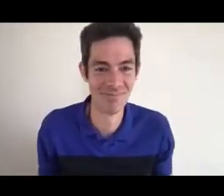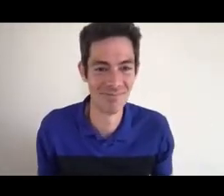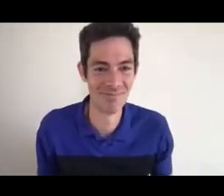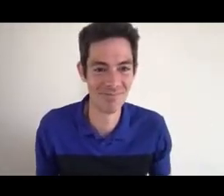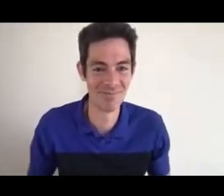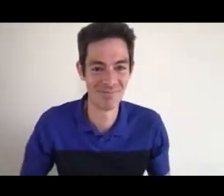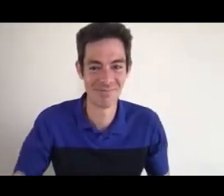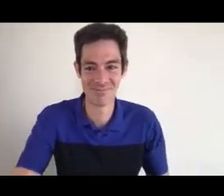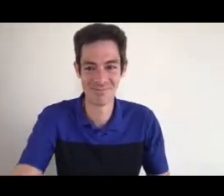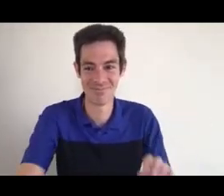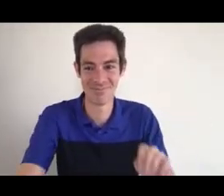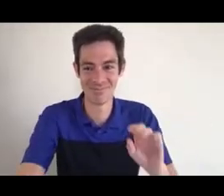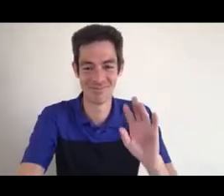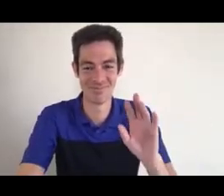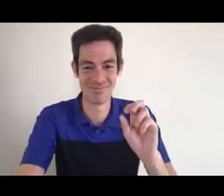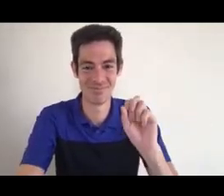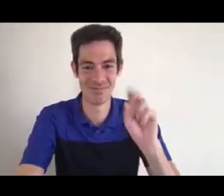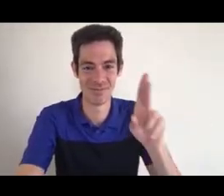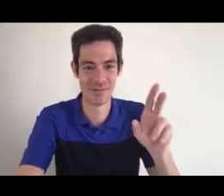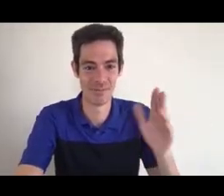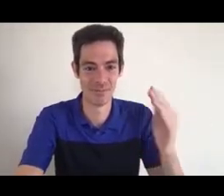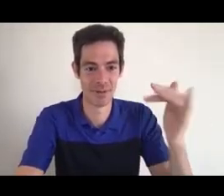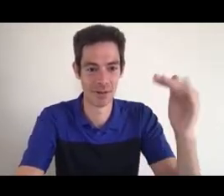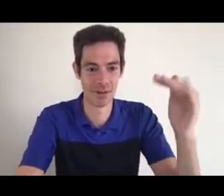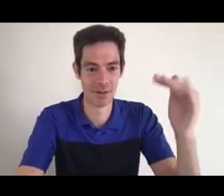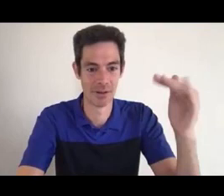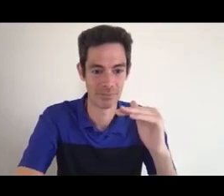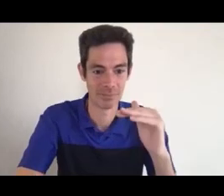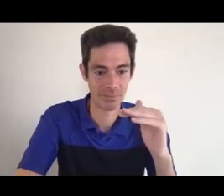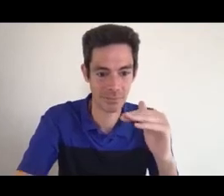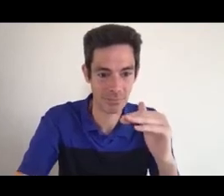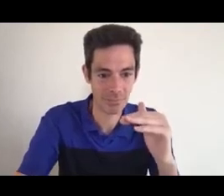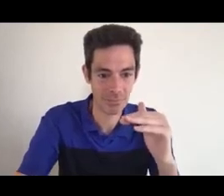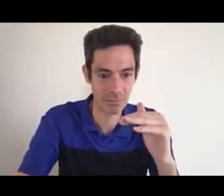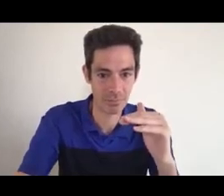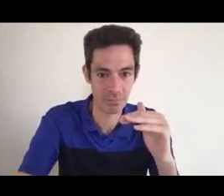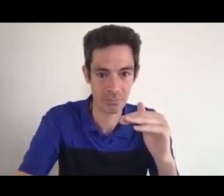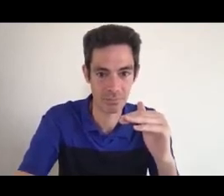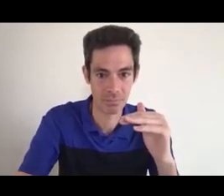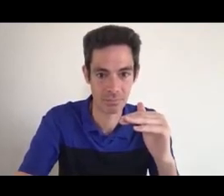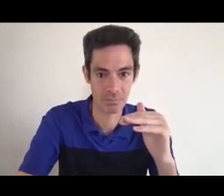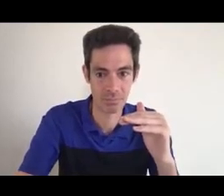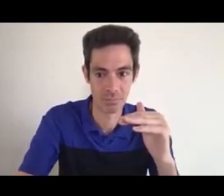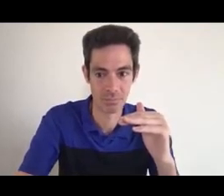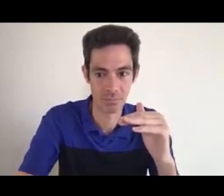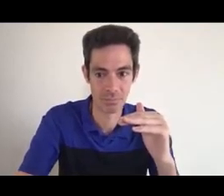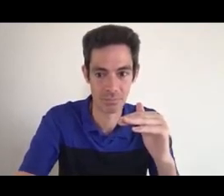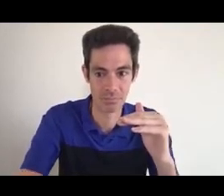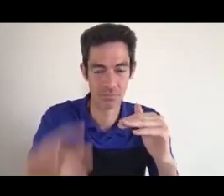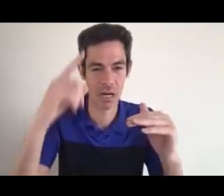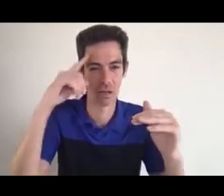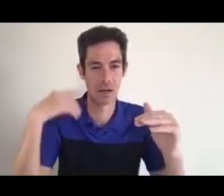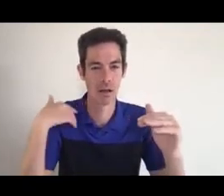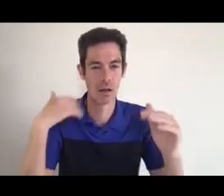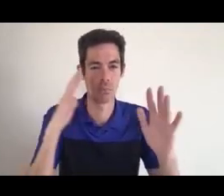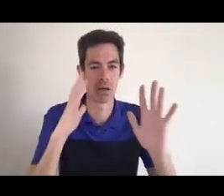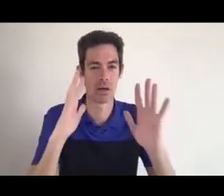suggestions in the chat in response to that. Okay, so next.